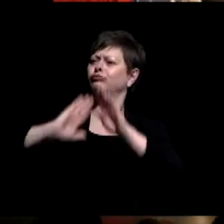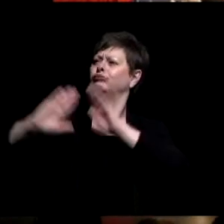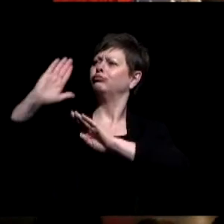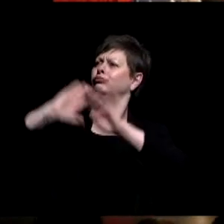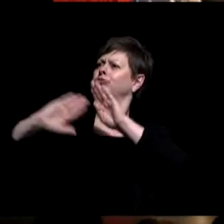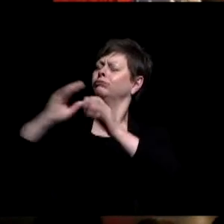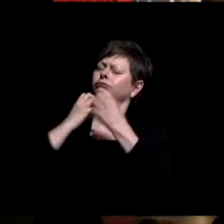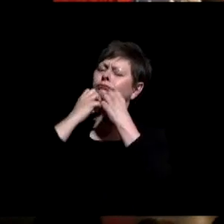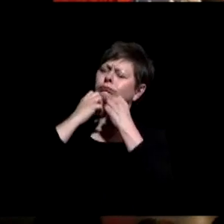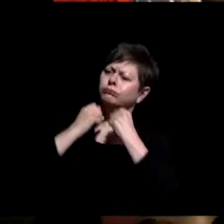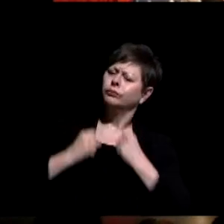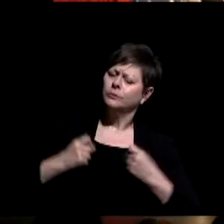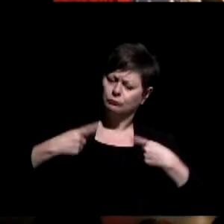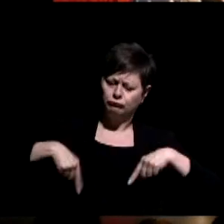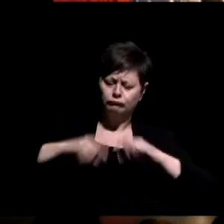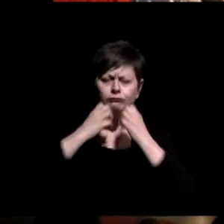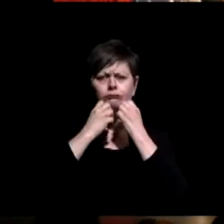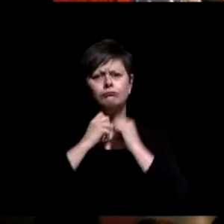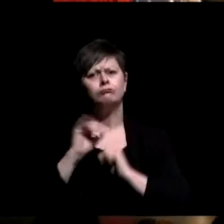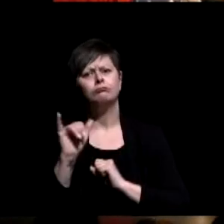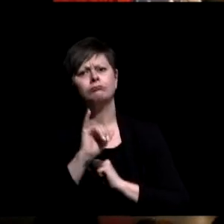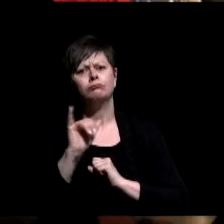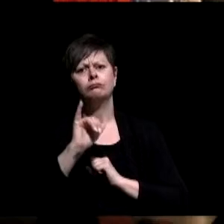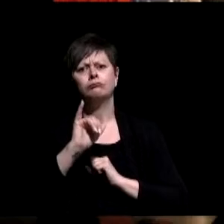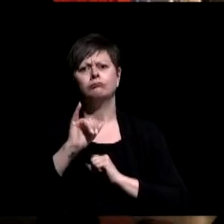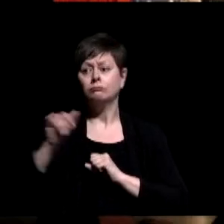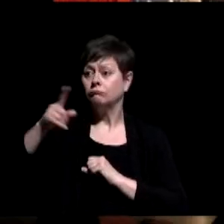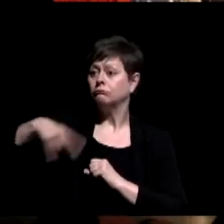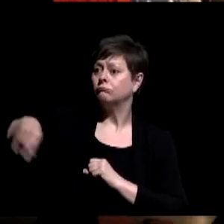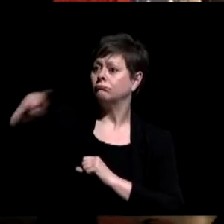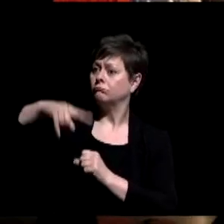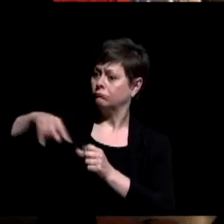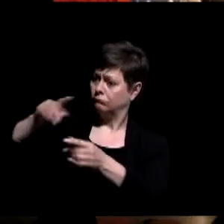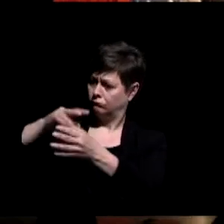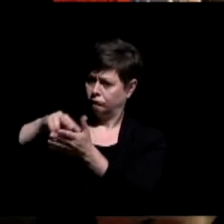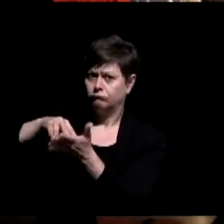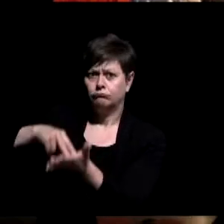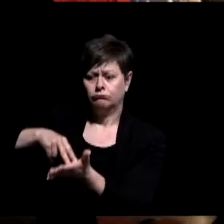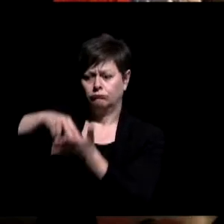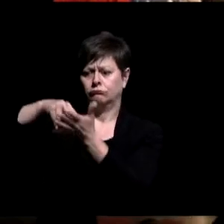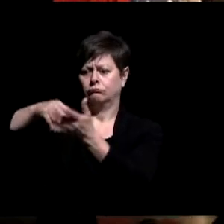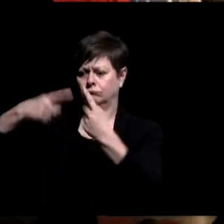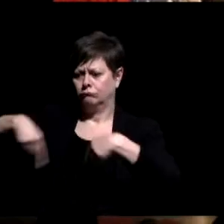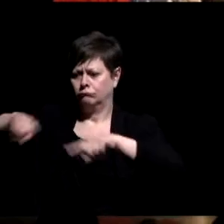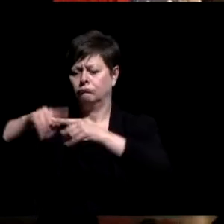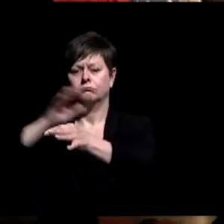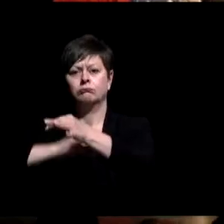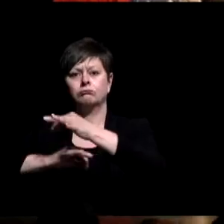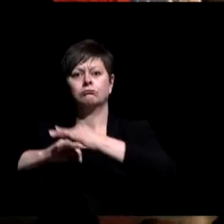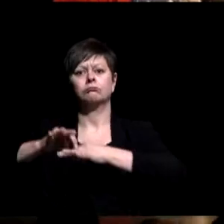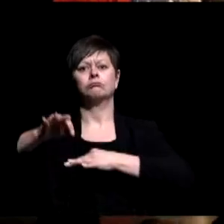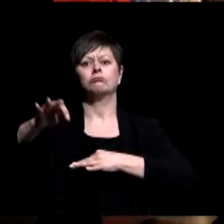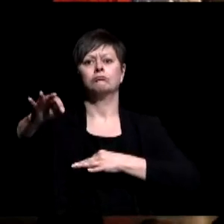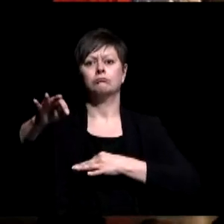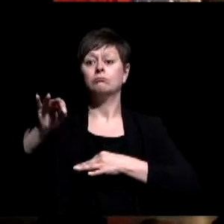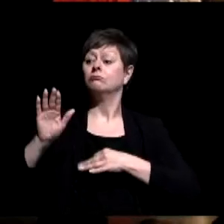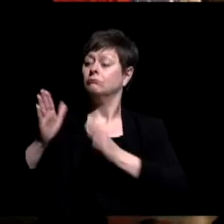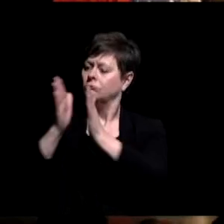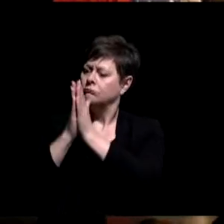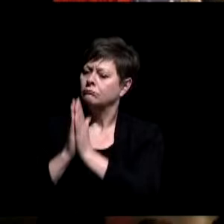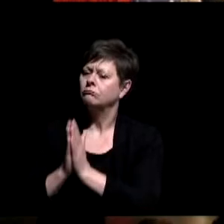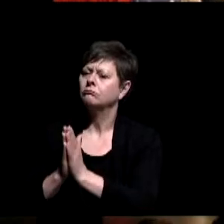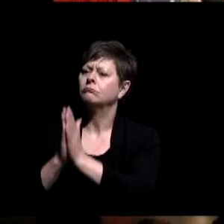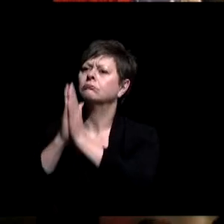love, where once they stood we stand. Their prayer we